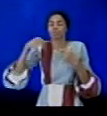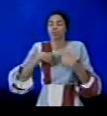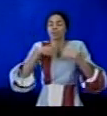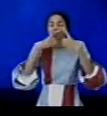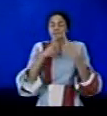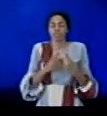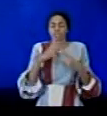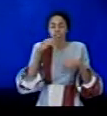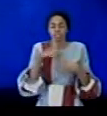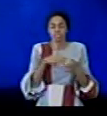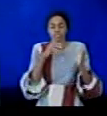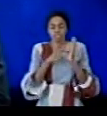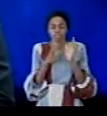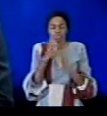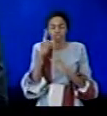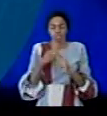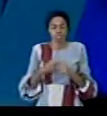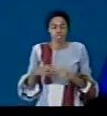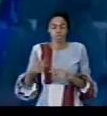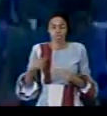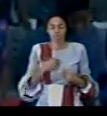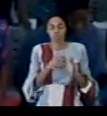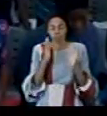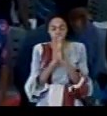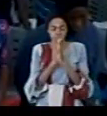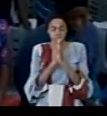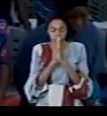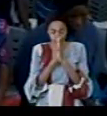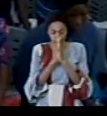Jesus' name we pray. Amen.